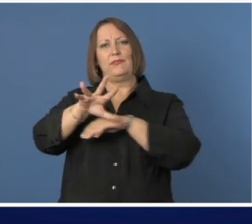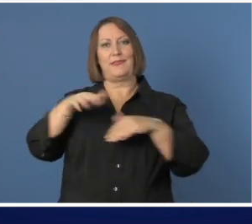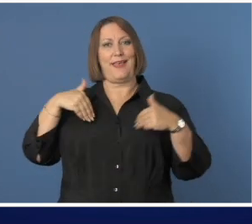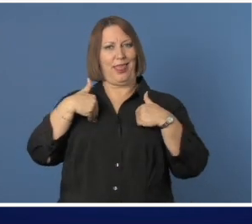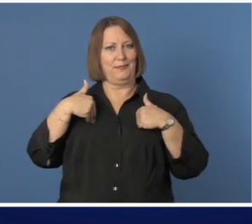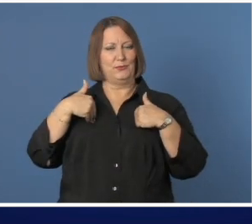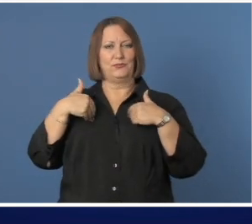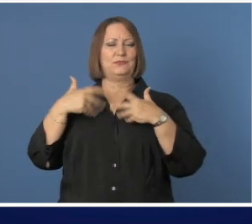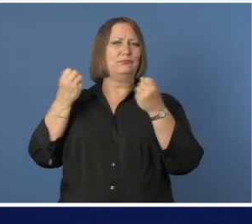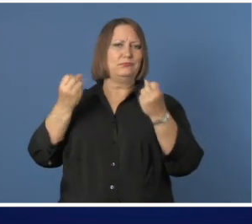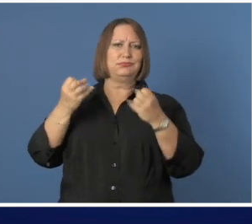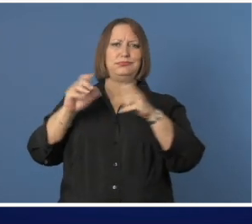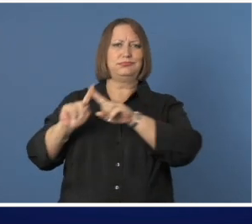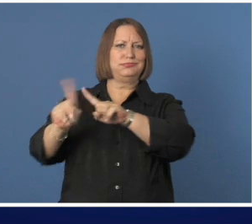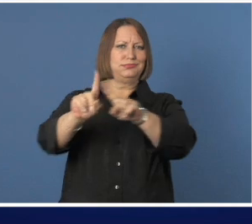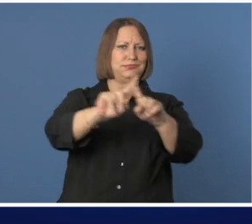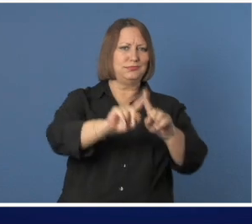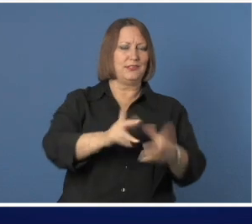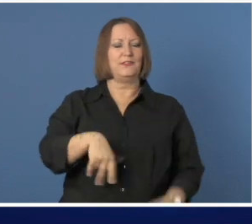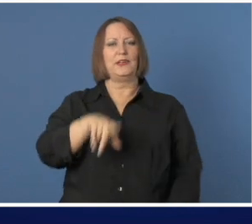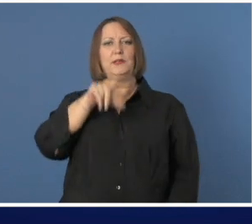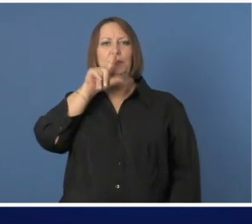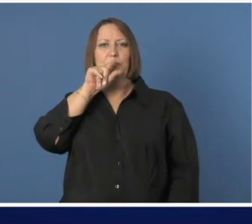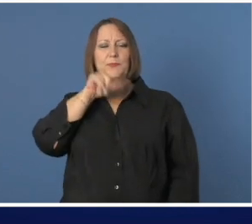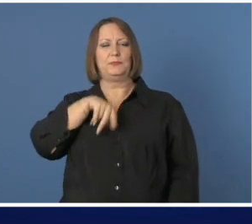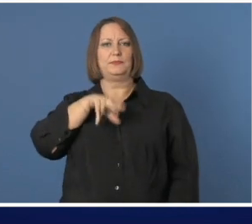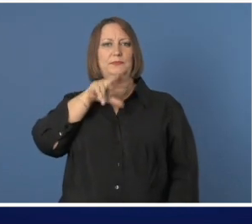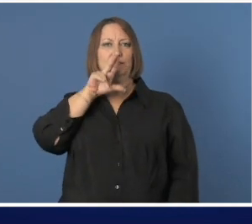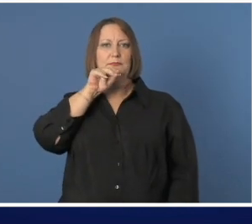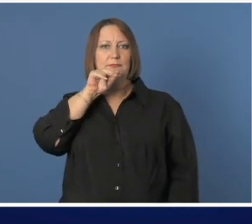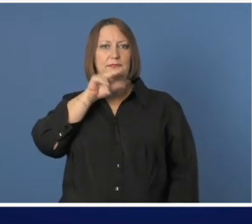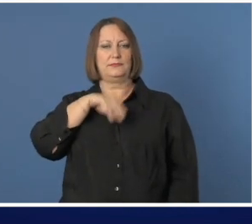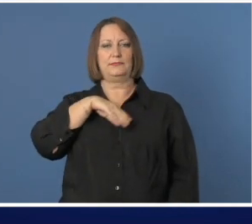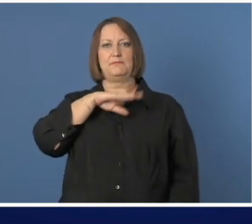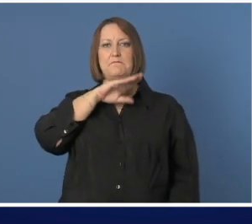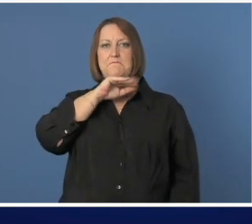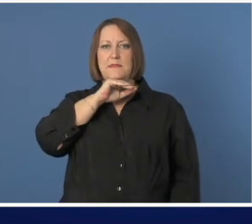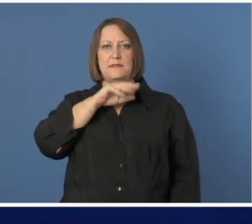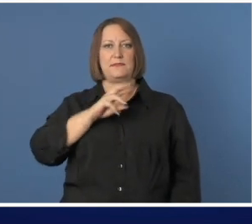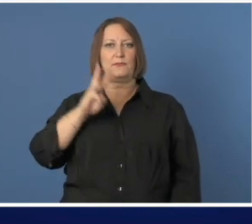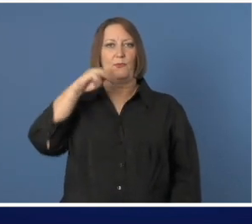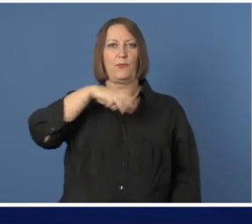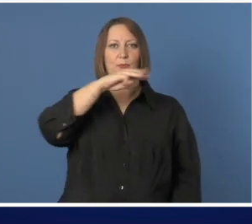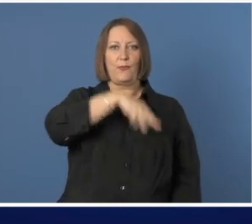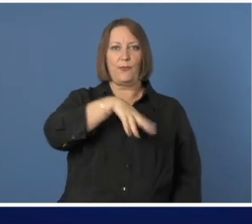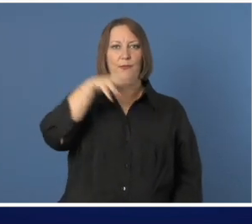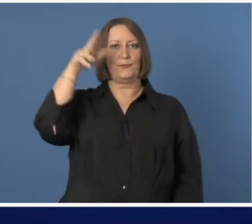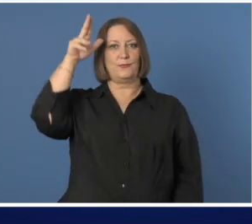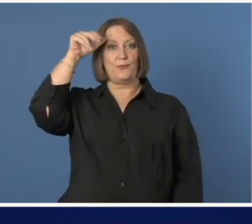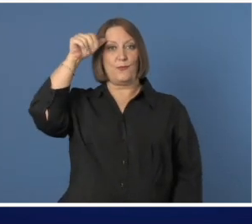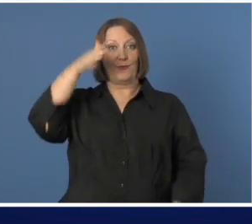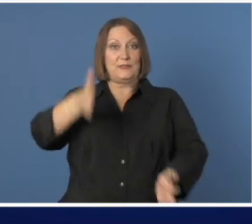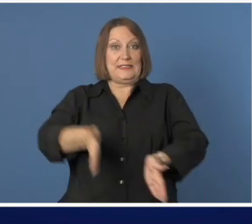chickens, pigs, whales, horses, and seals.